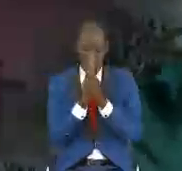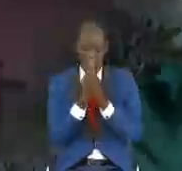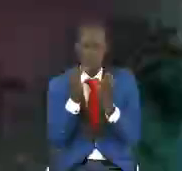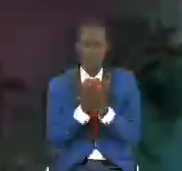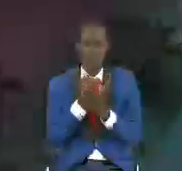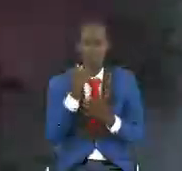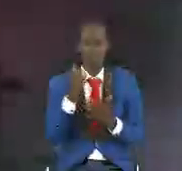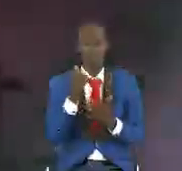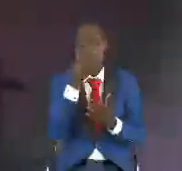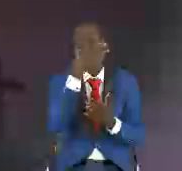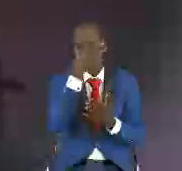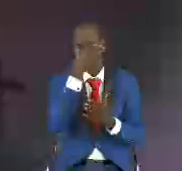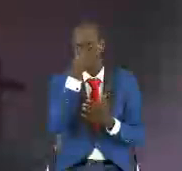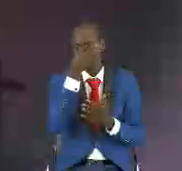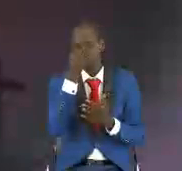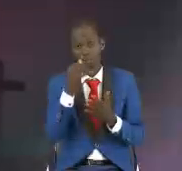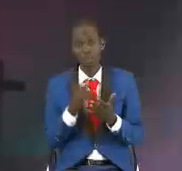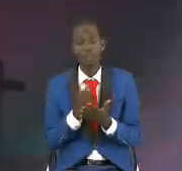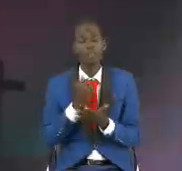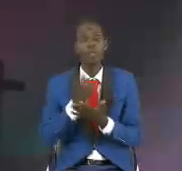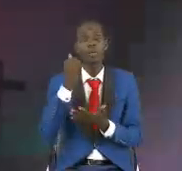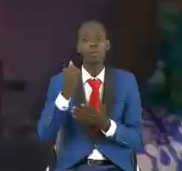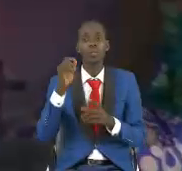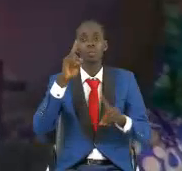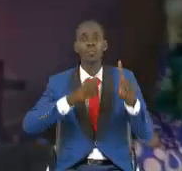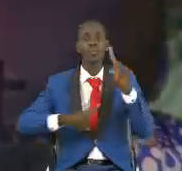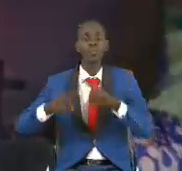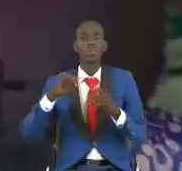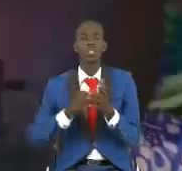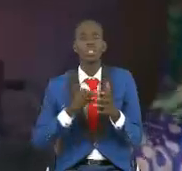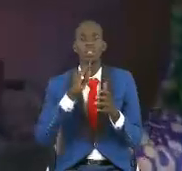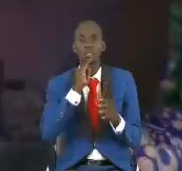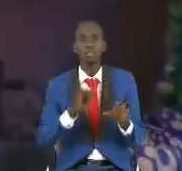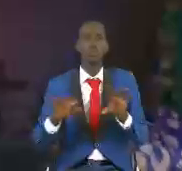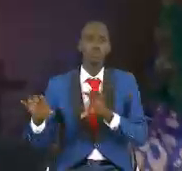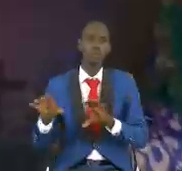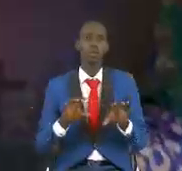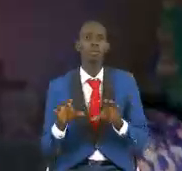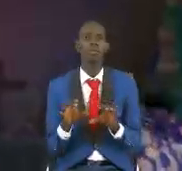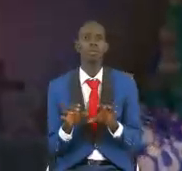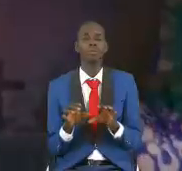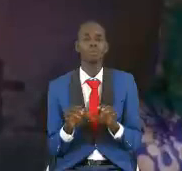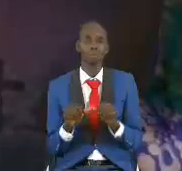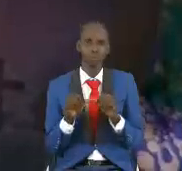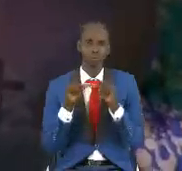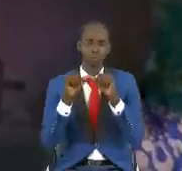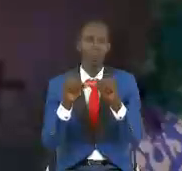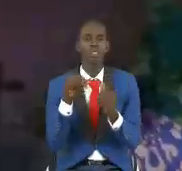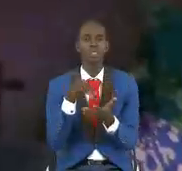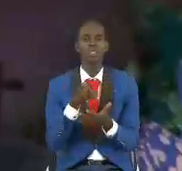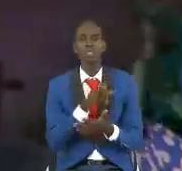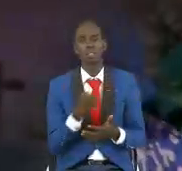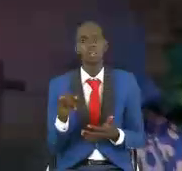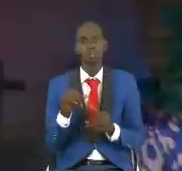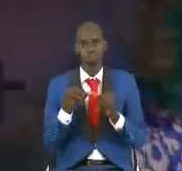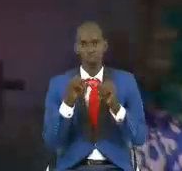It is done. Say, it is done. Keep on standing, keep on standing. Our